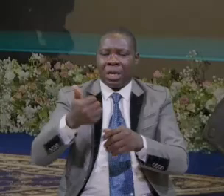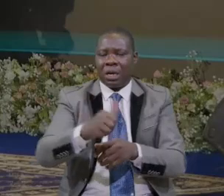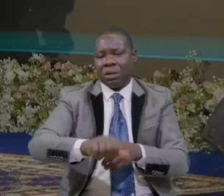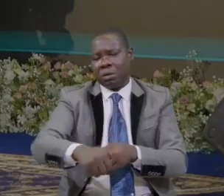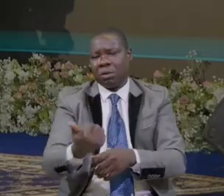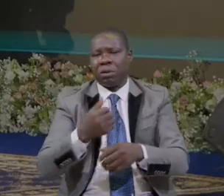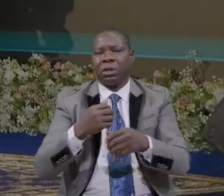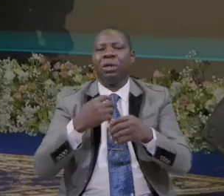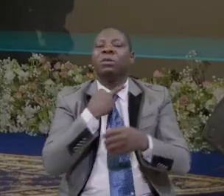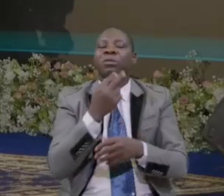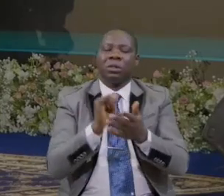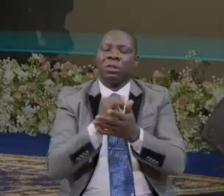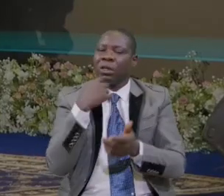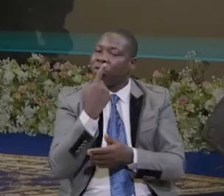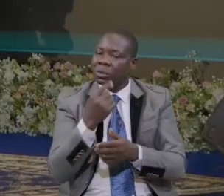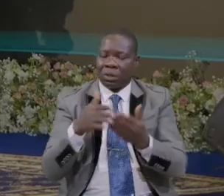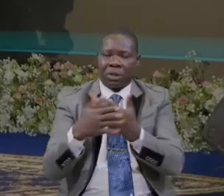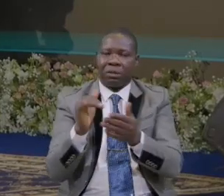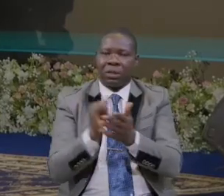is nonsense.